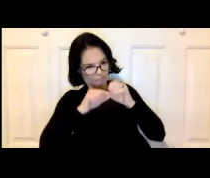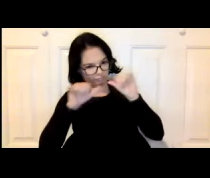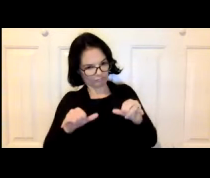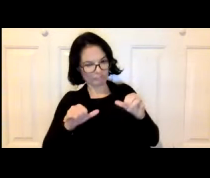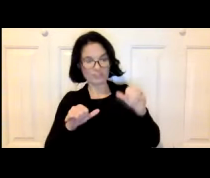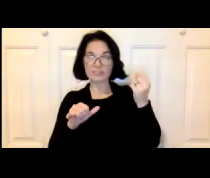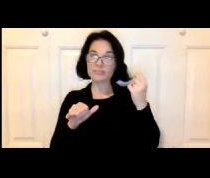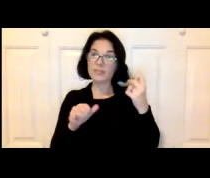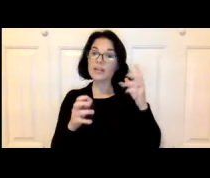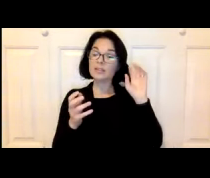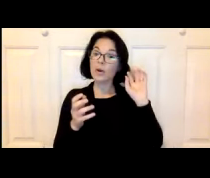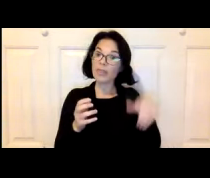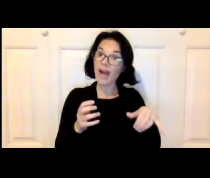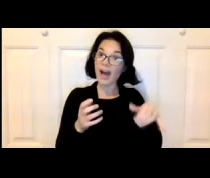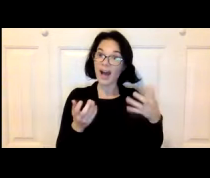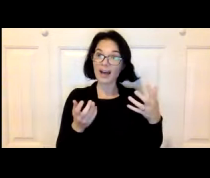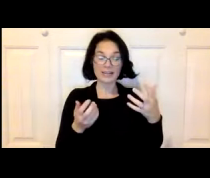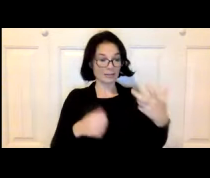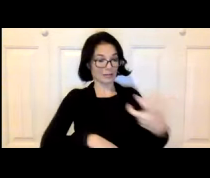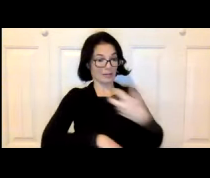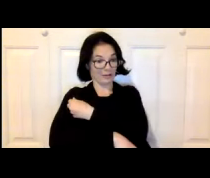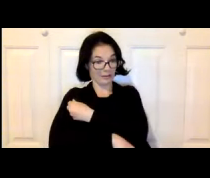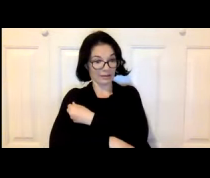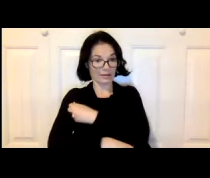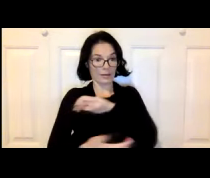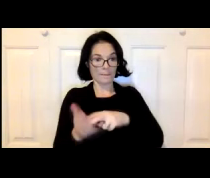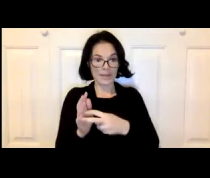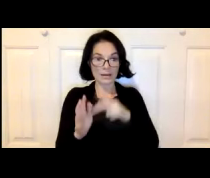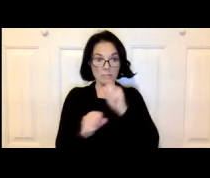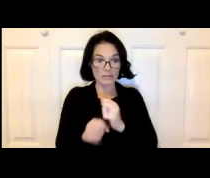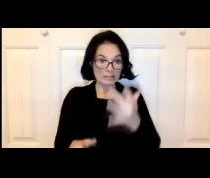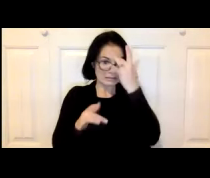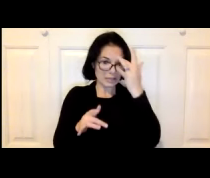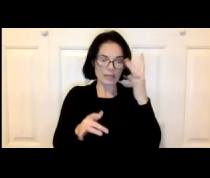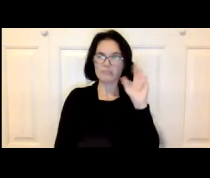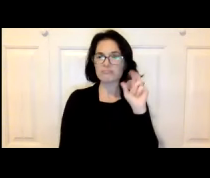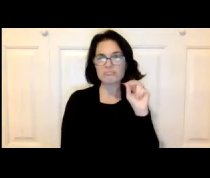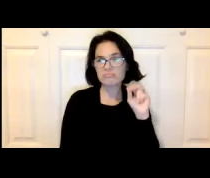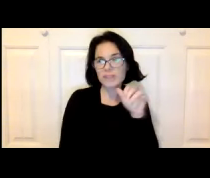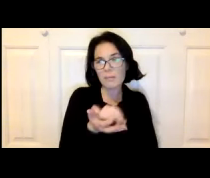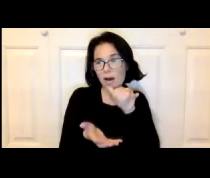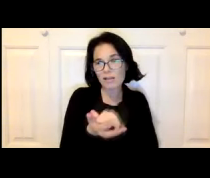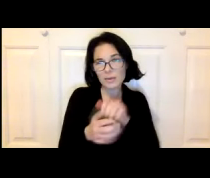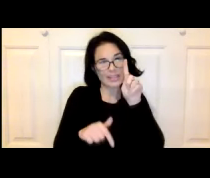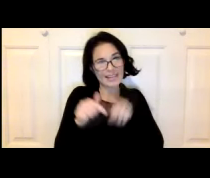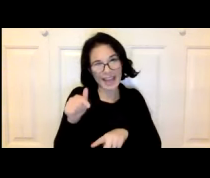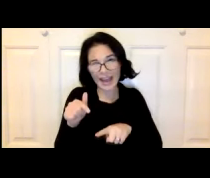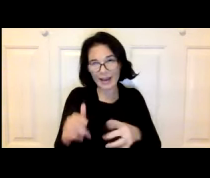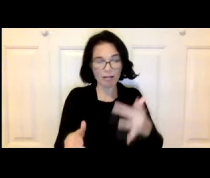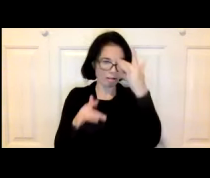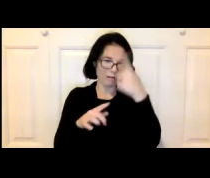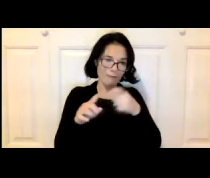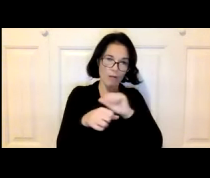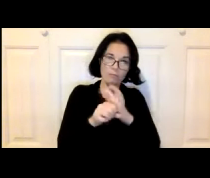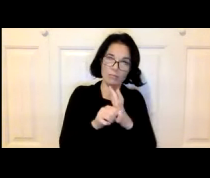vaccine. As I mentioned, they're only introducing a small segment of the virus, which is the spike protein.